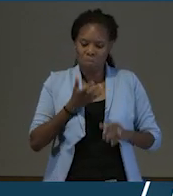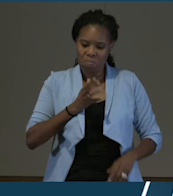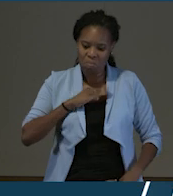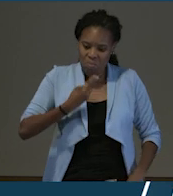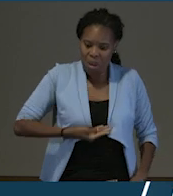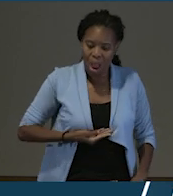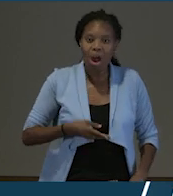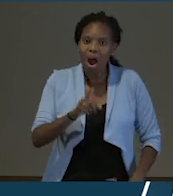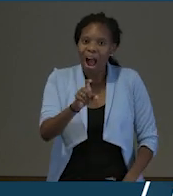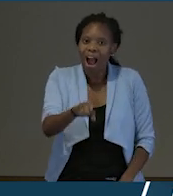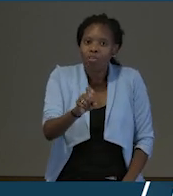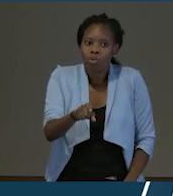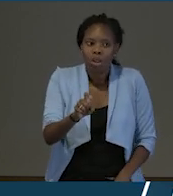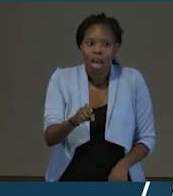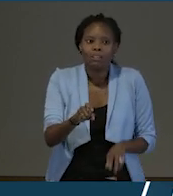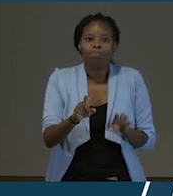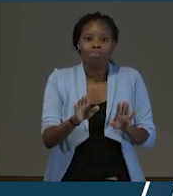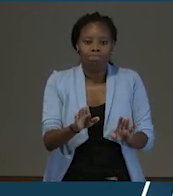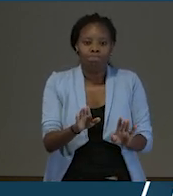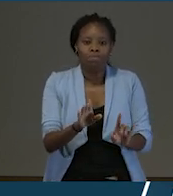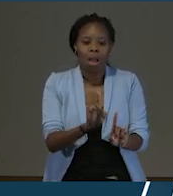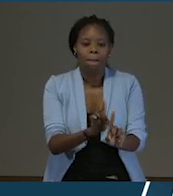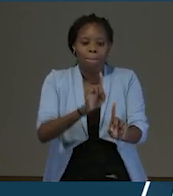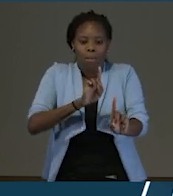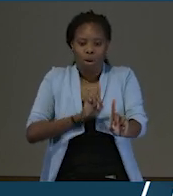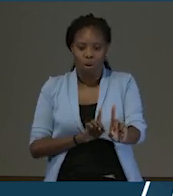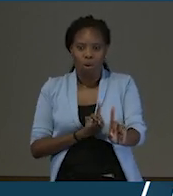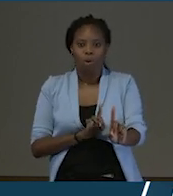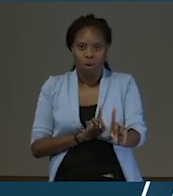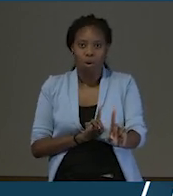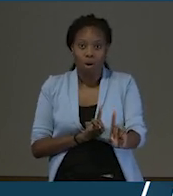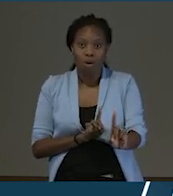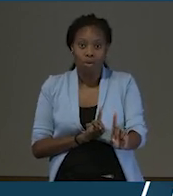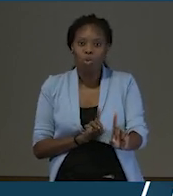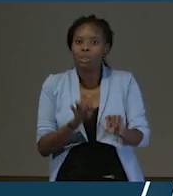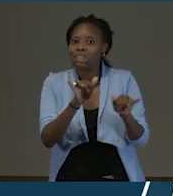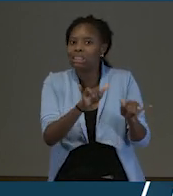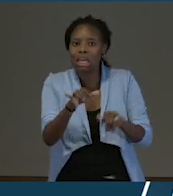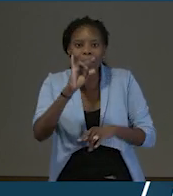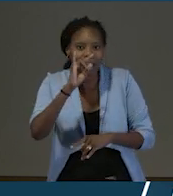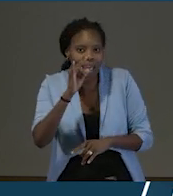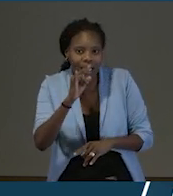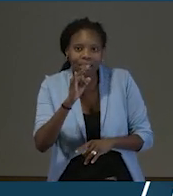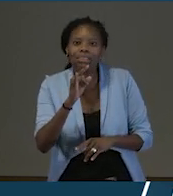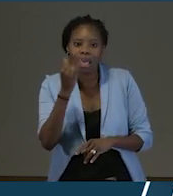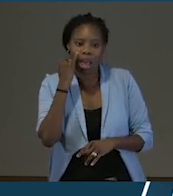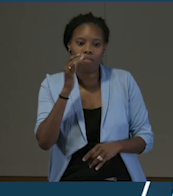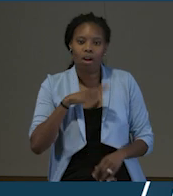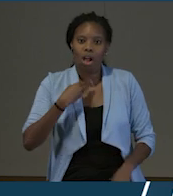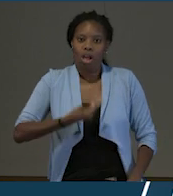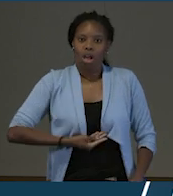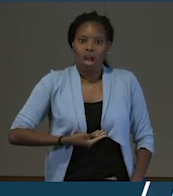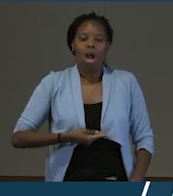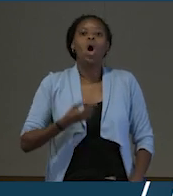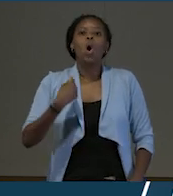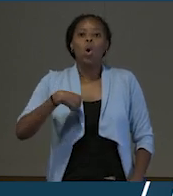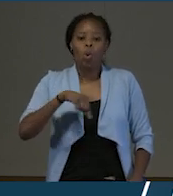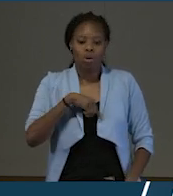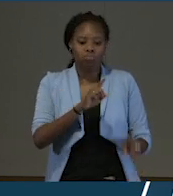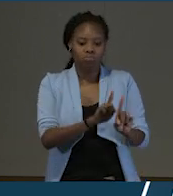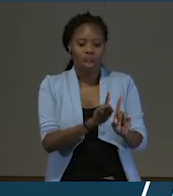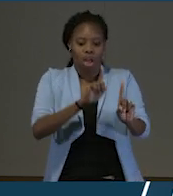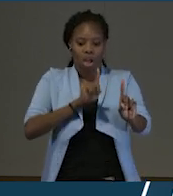Sometimes it's better to back off and give them a space to calm down while you maintain that patience and staying calm. Once everyone is